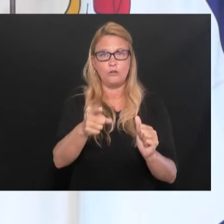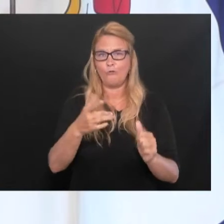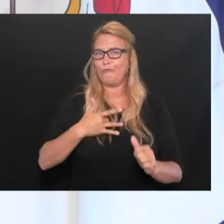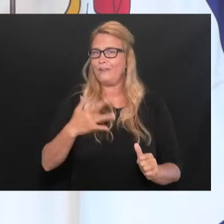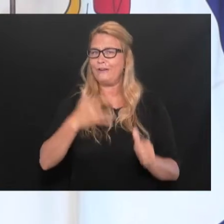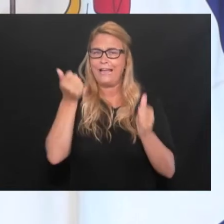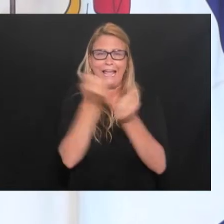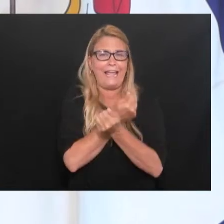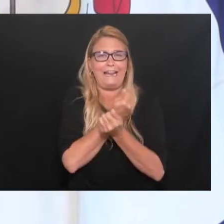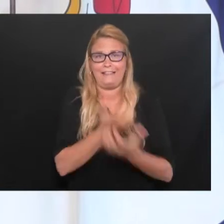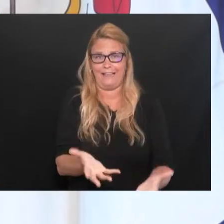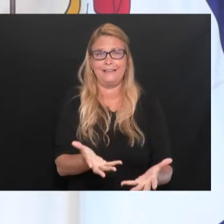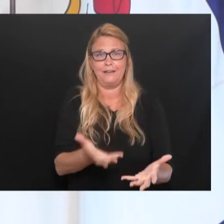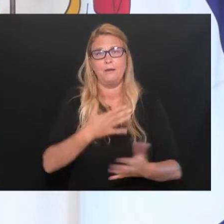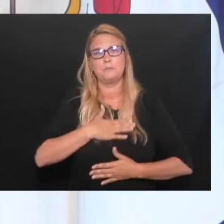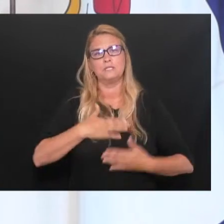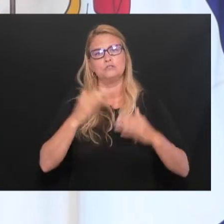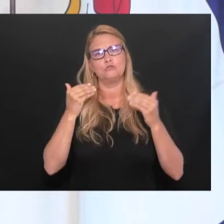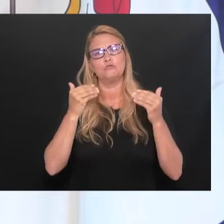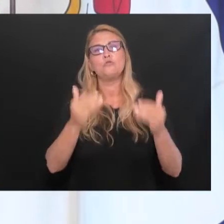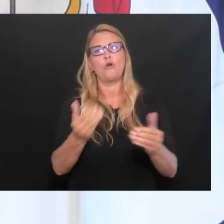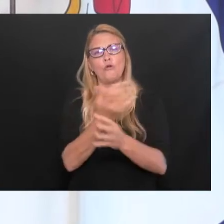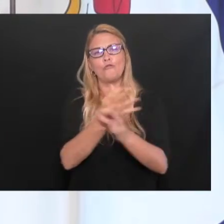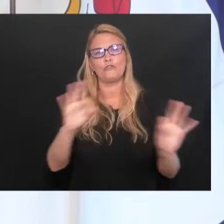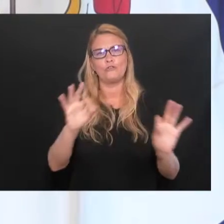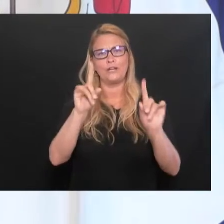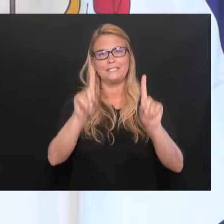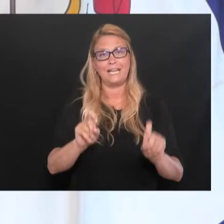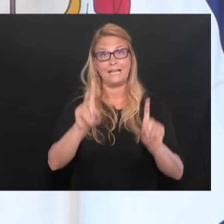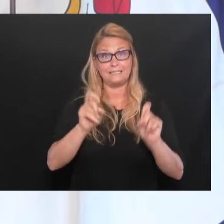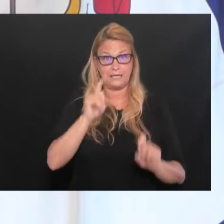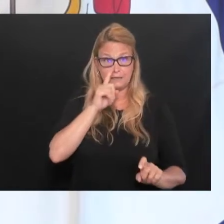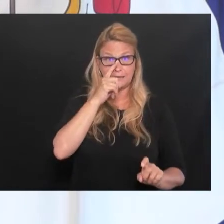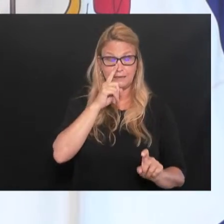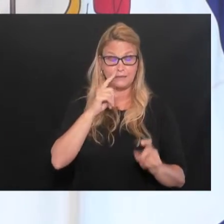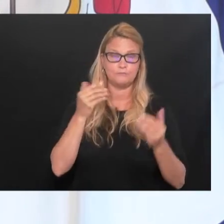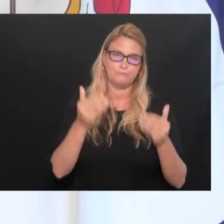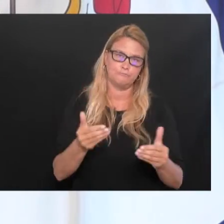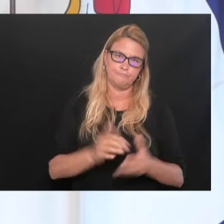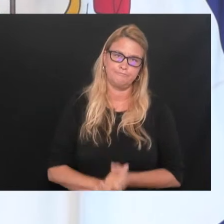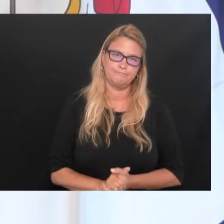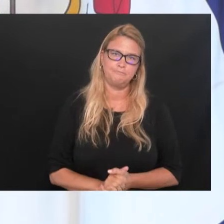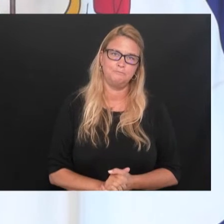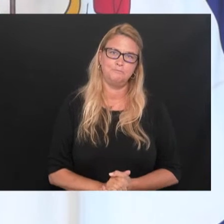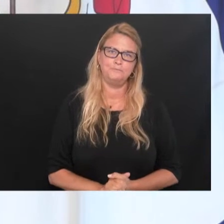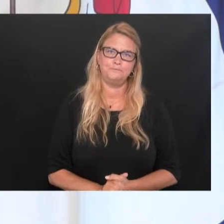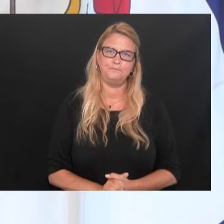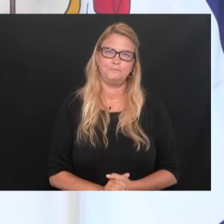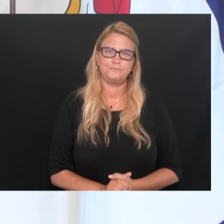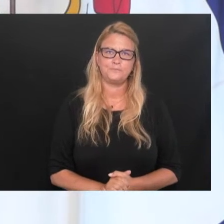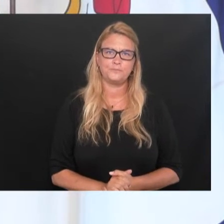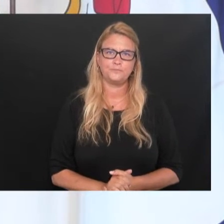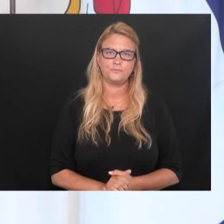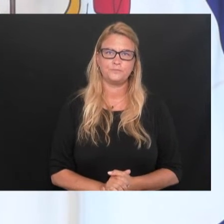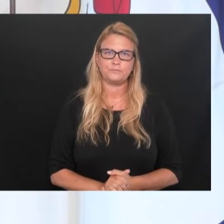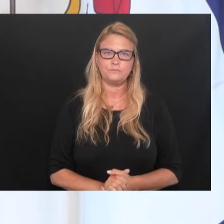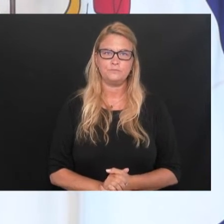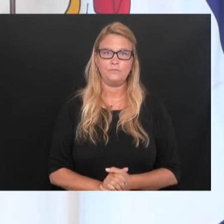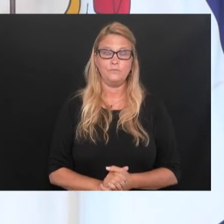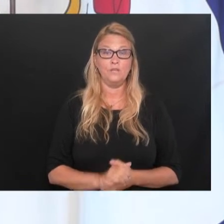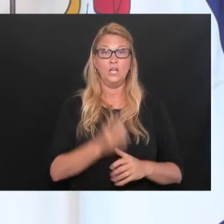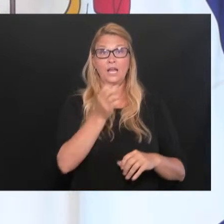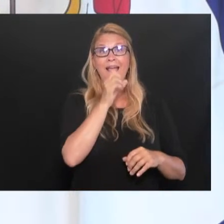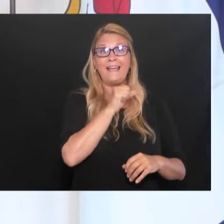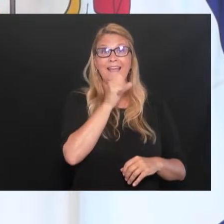bad, just go take advantage of all of our free testing and get a test. All the eligibility, 12